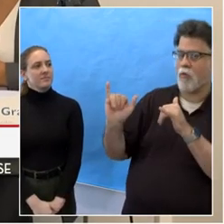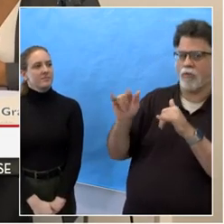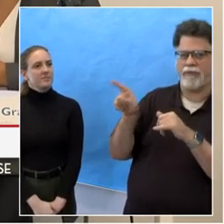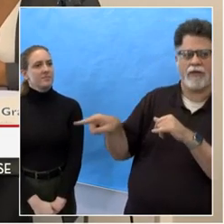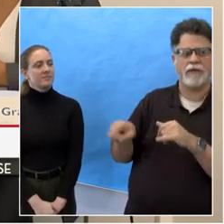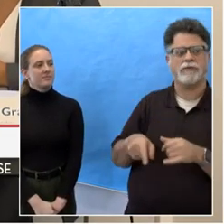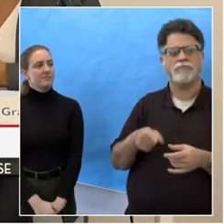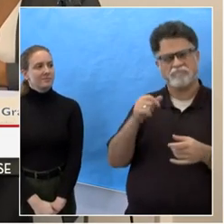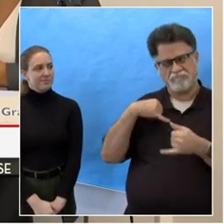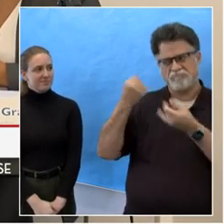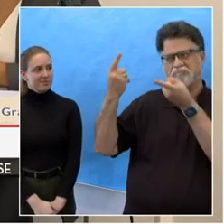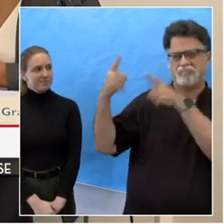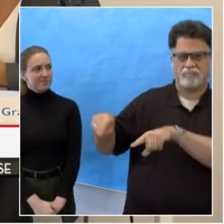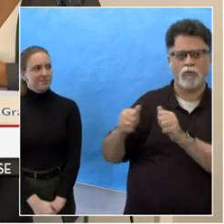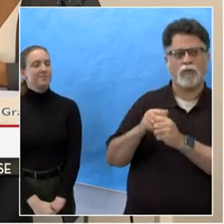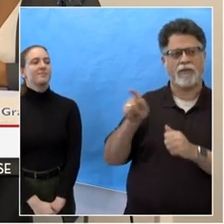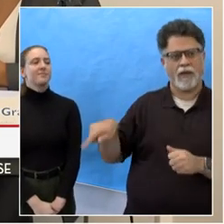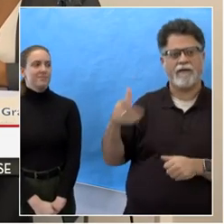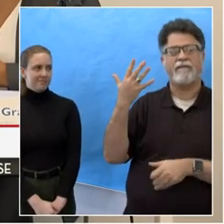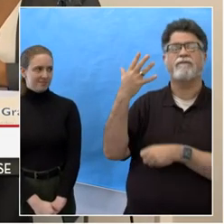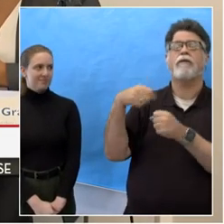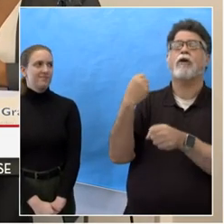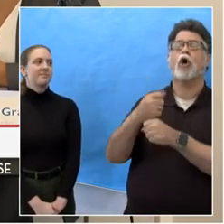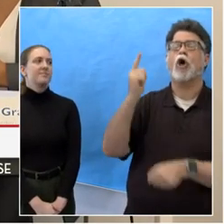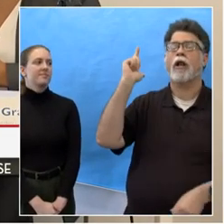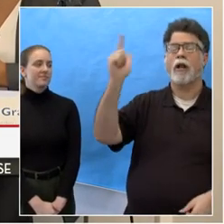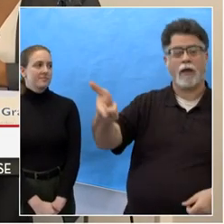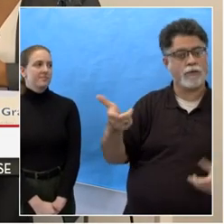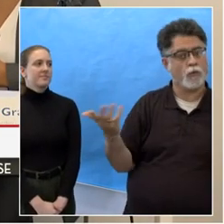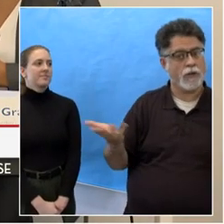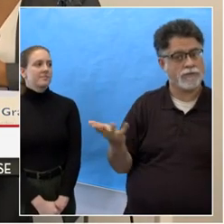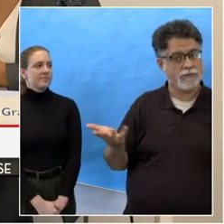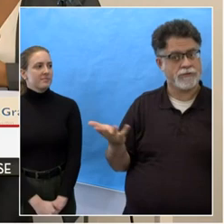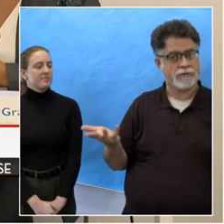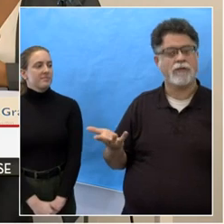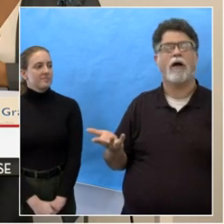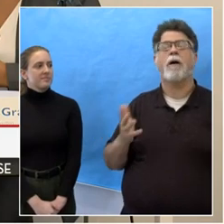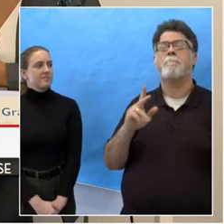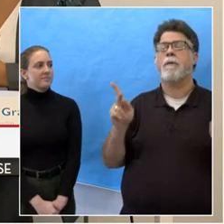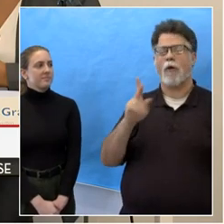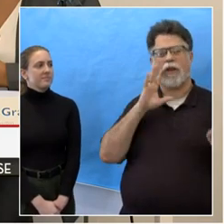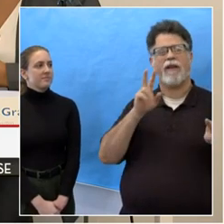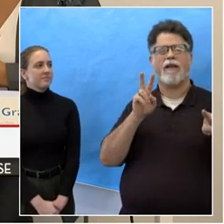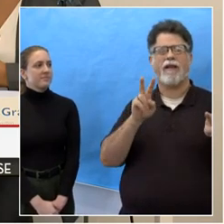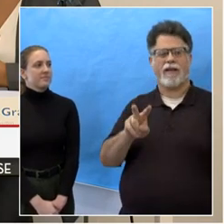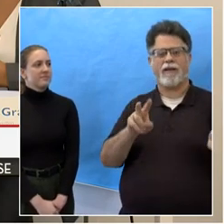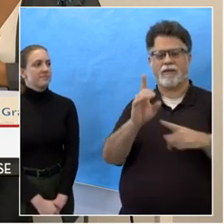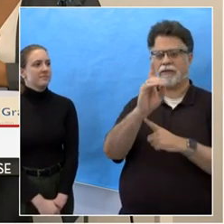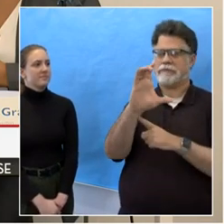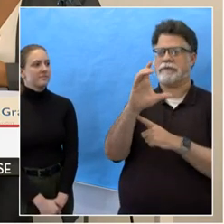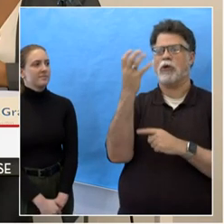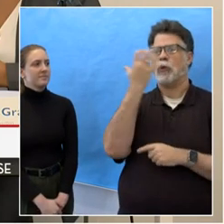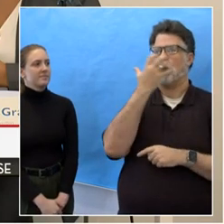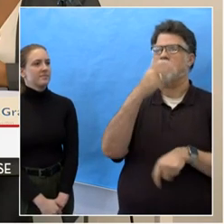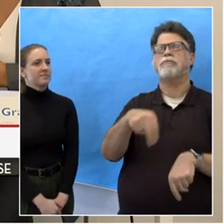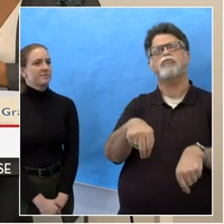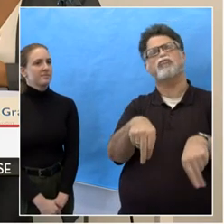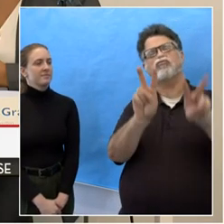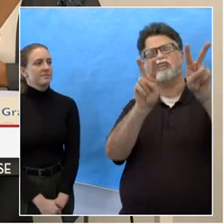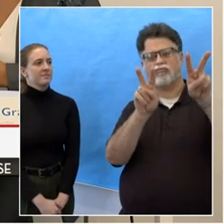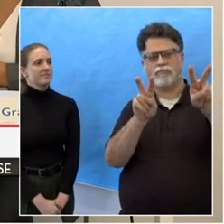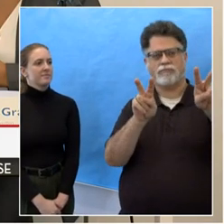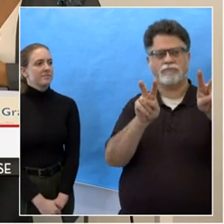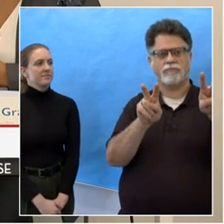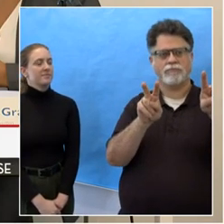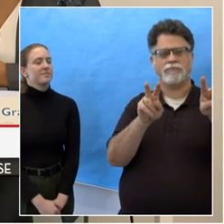now that, people are looking at DC as the bellwether, right? We all came together as